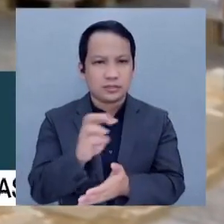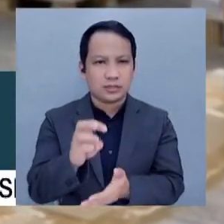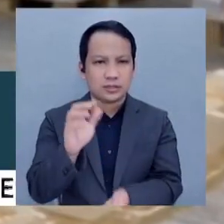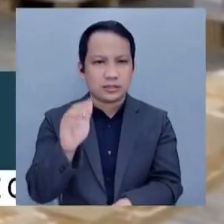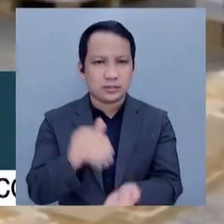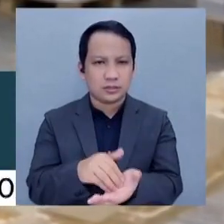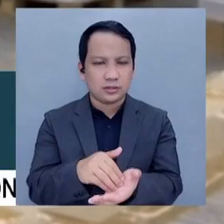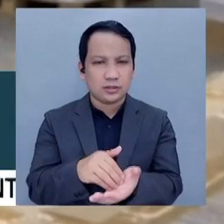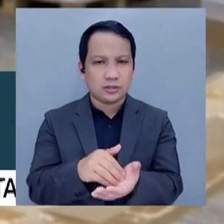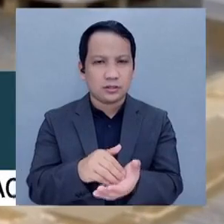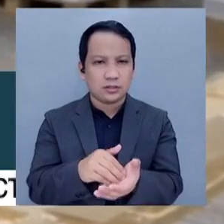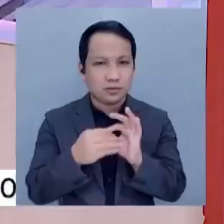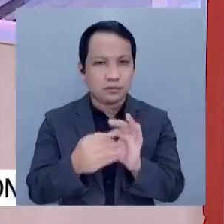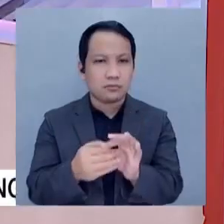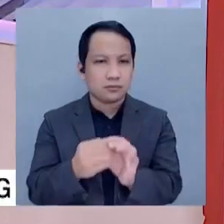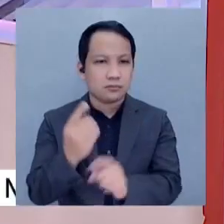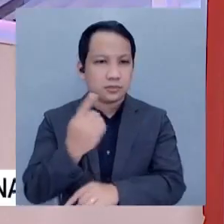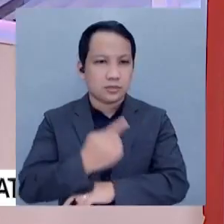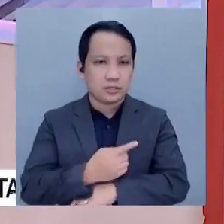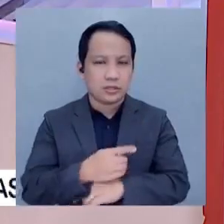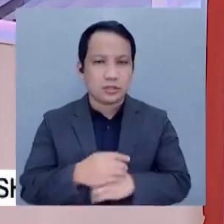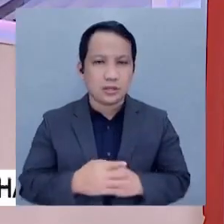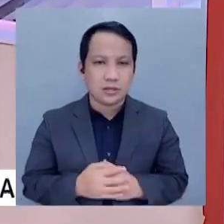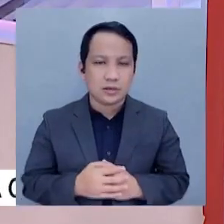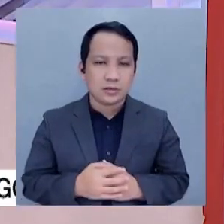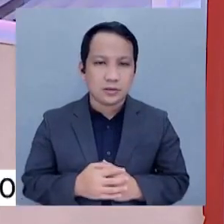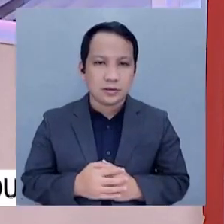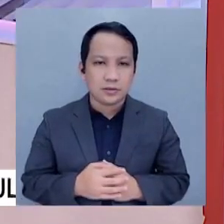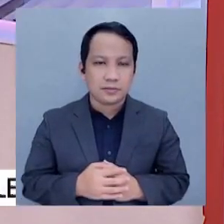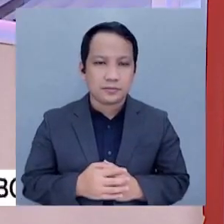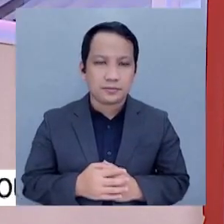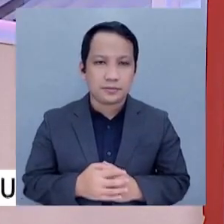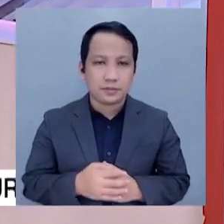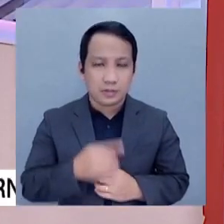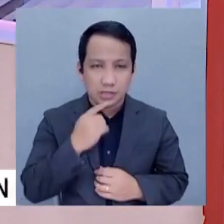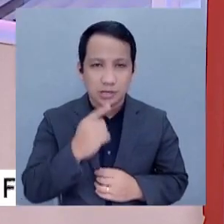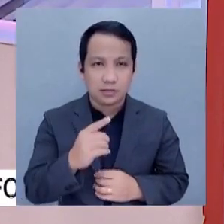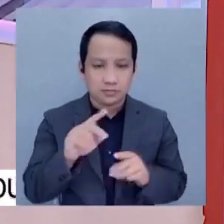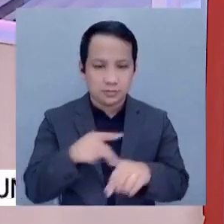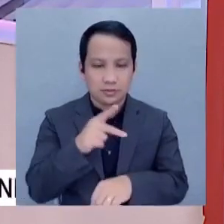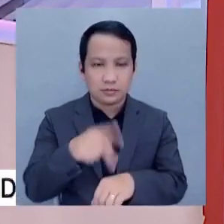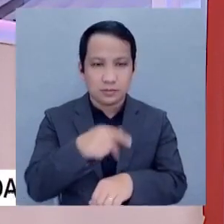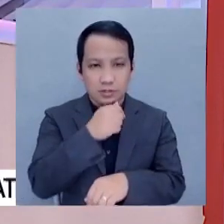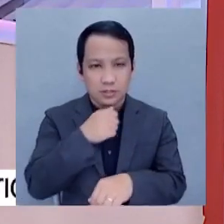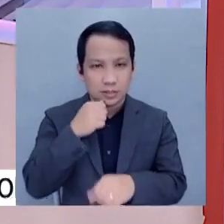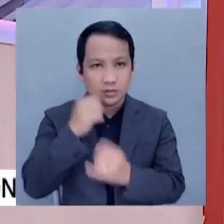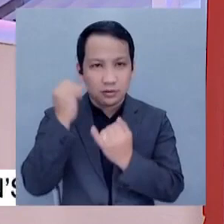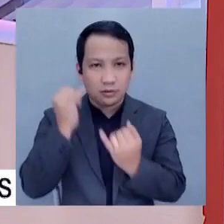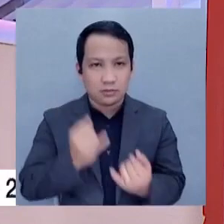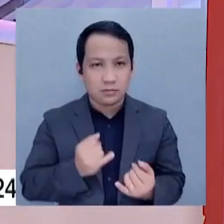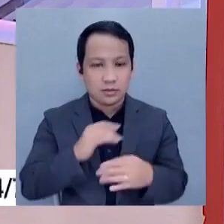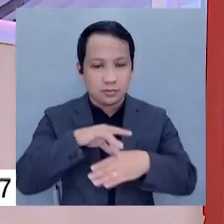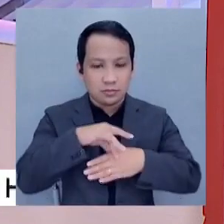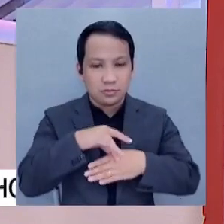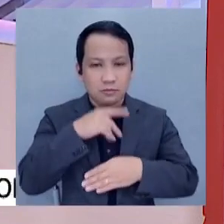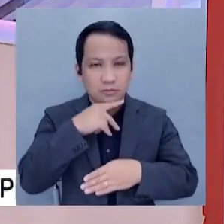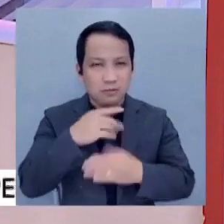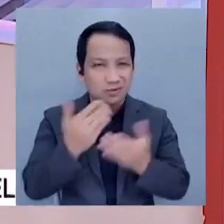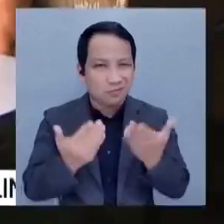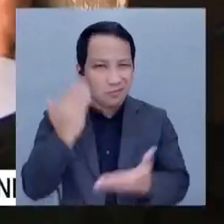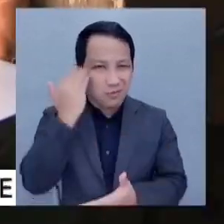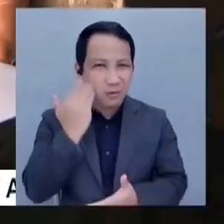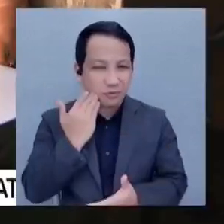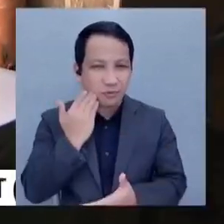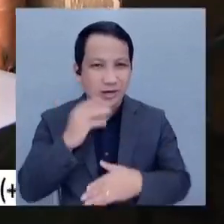the upcoming polls. The Philippine Agriculture Department mulls importing pork amid a possible shortage of the meat in time for the